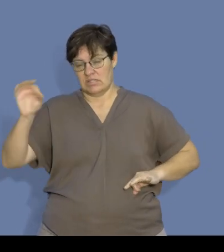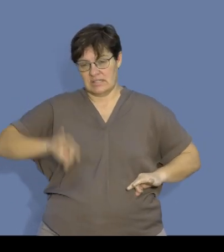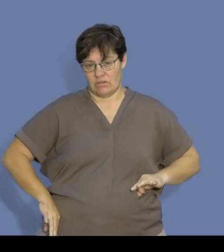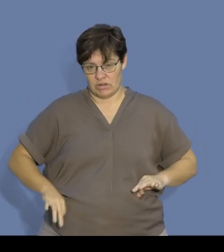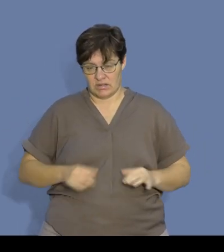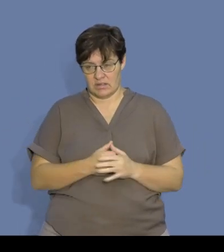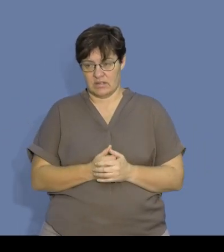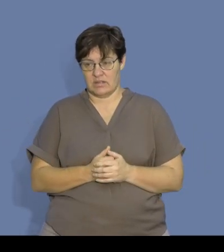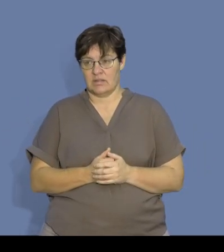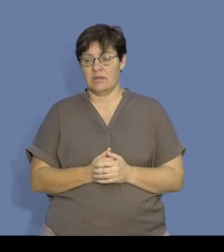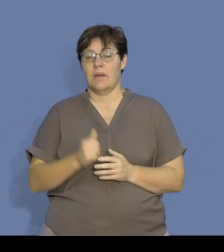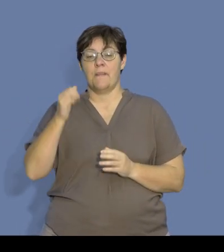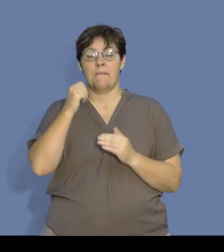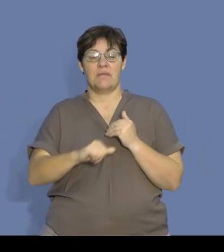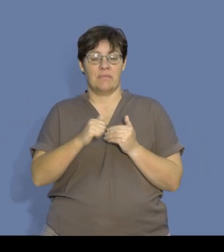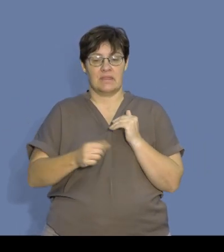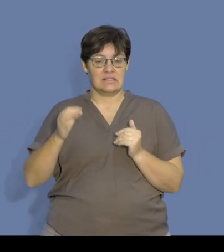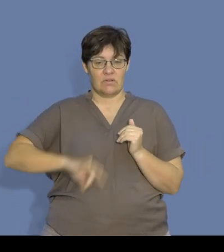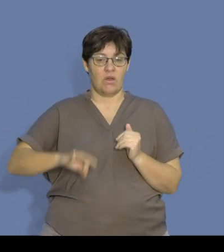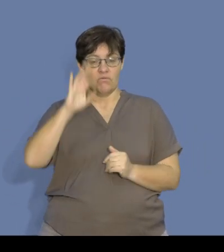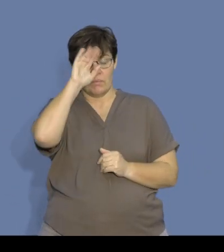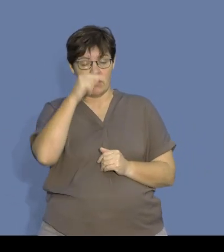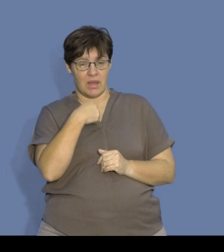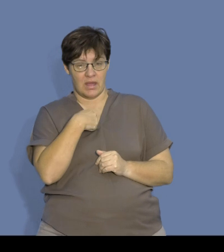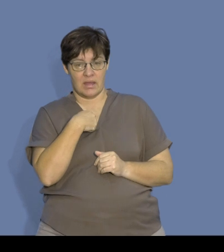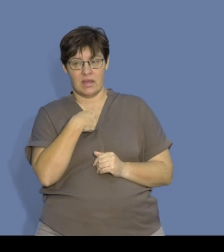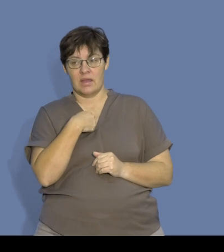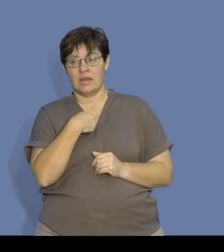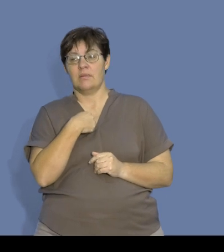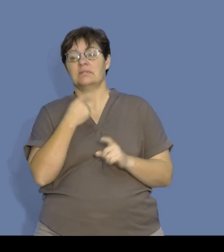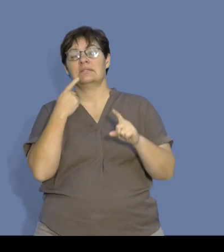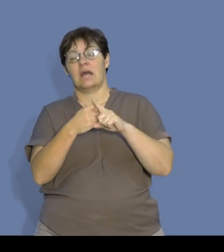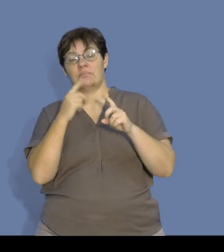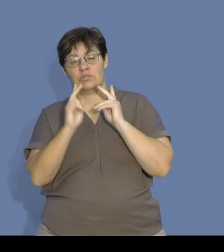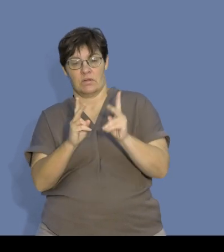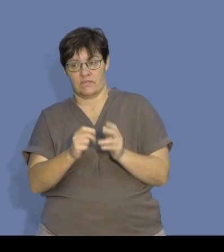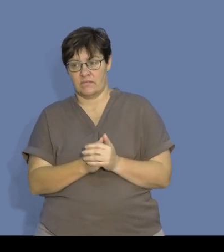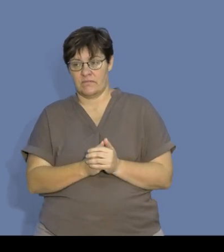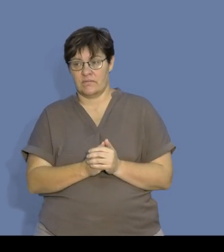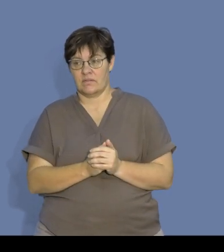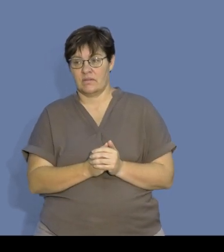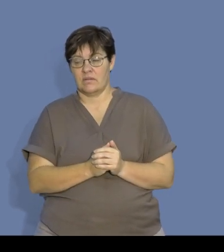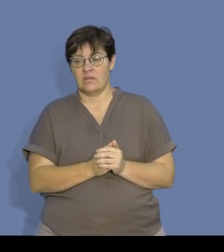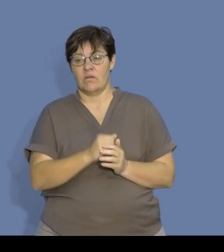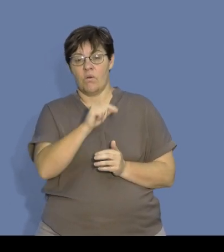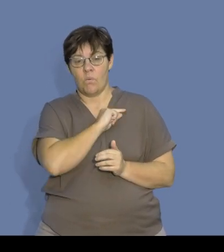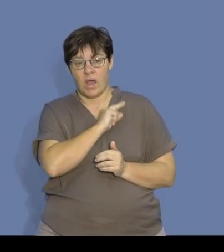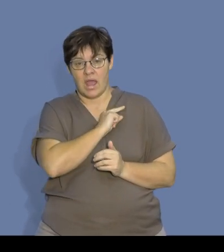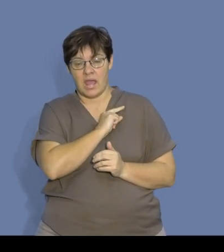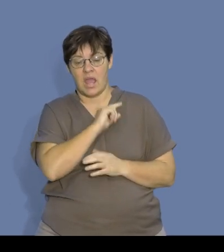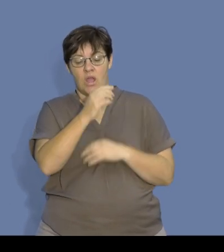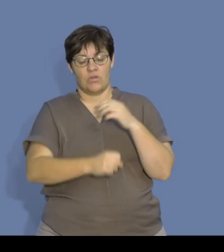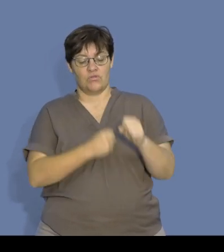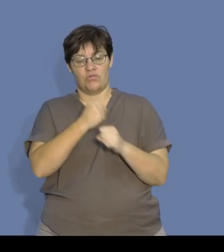and immediately monthly salary, I'm going to remind myself I have to multiply this by 12 because I want